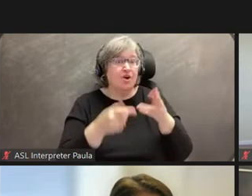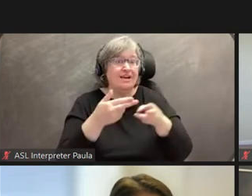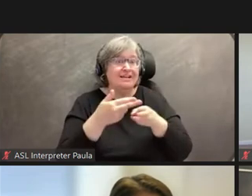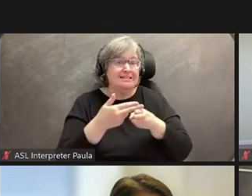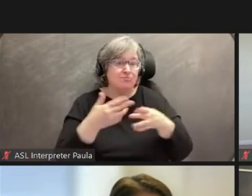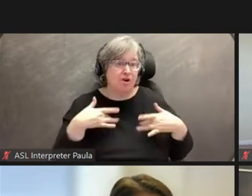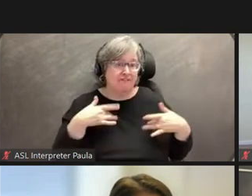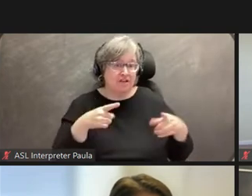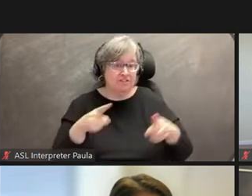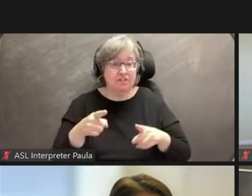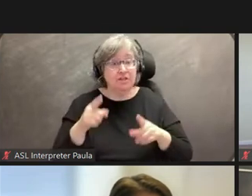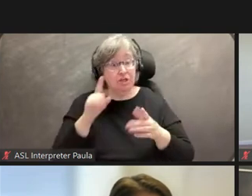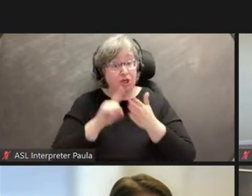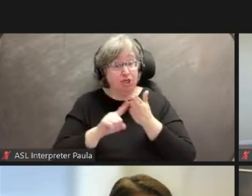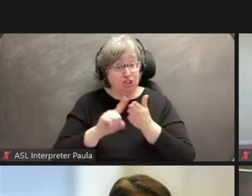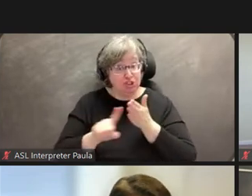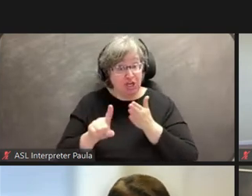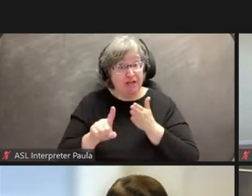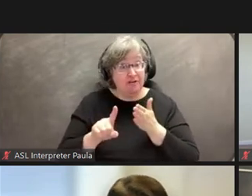just go to our website at